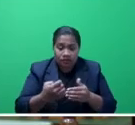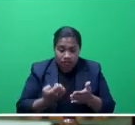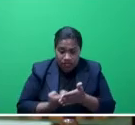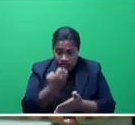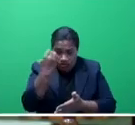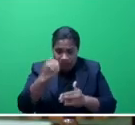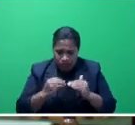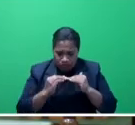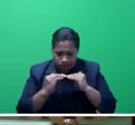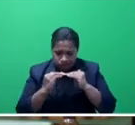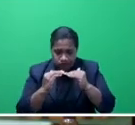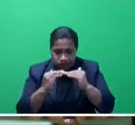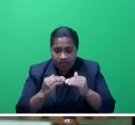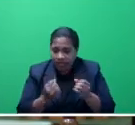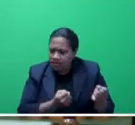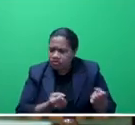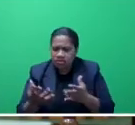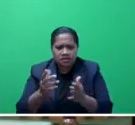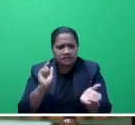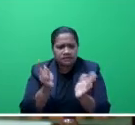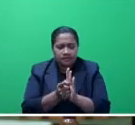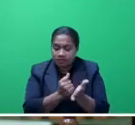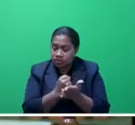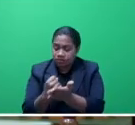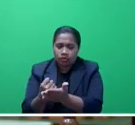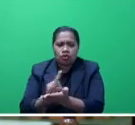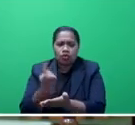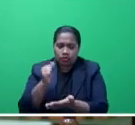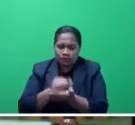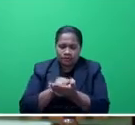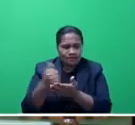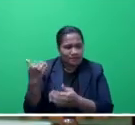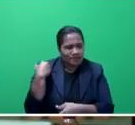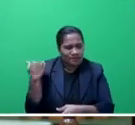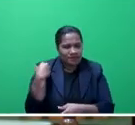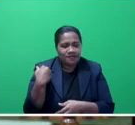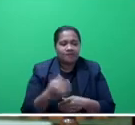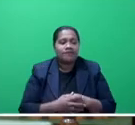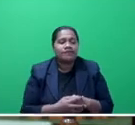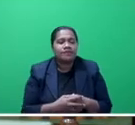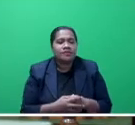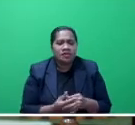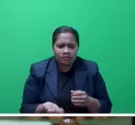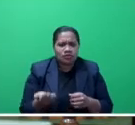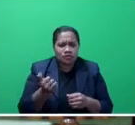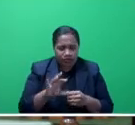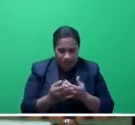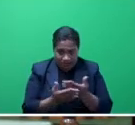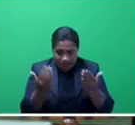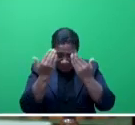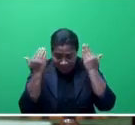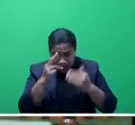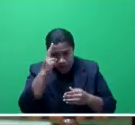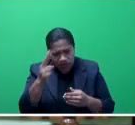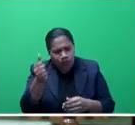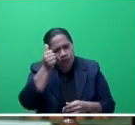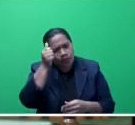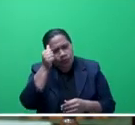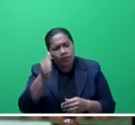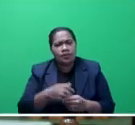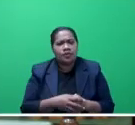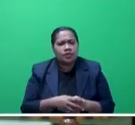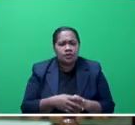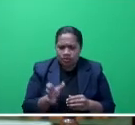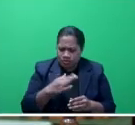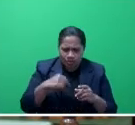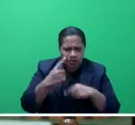provide immediate support to those most affected. Diplomacy, Mr. Speaker, sir, as you very well know, isn't all about tweets and